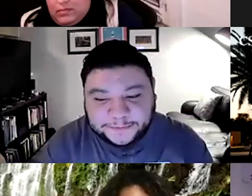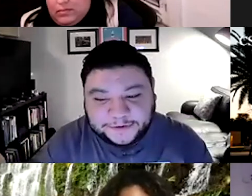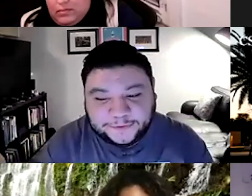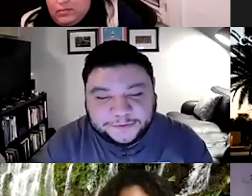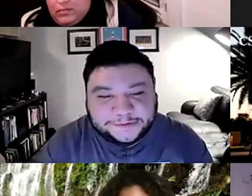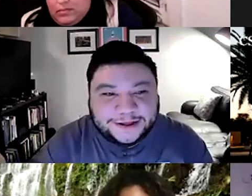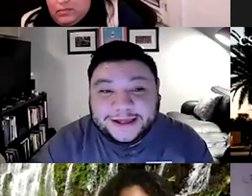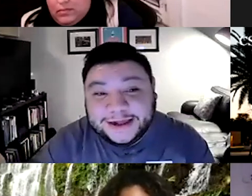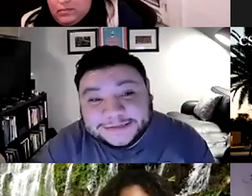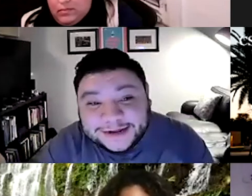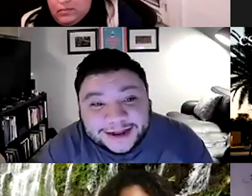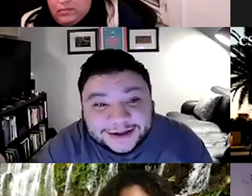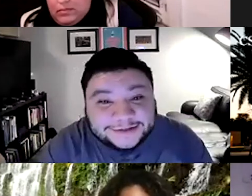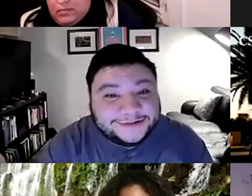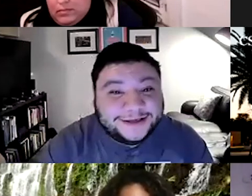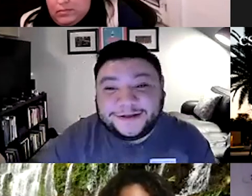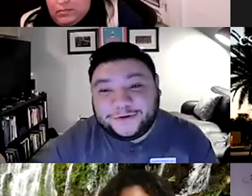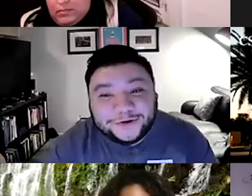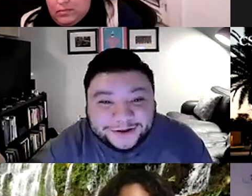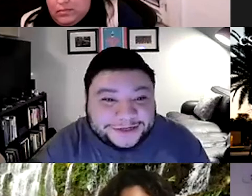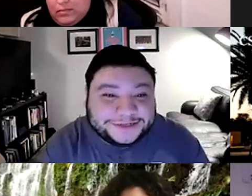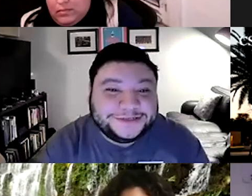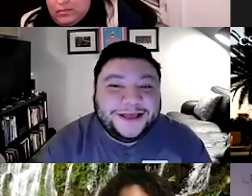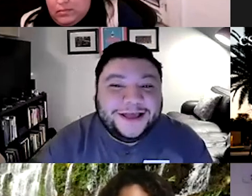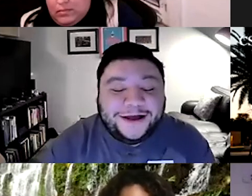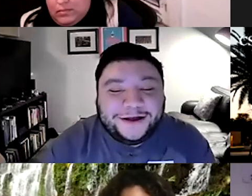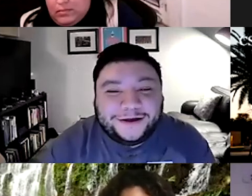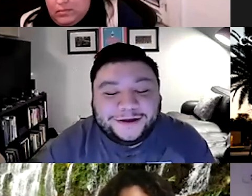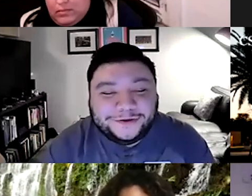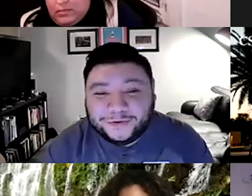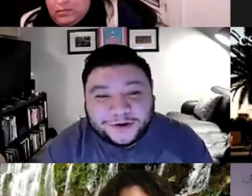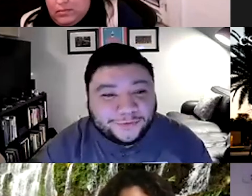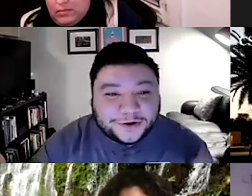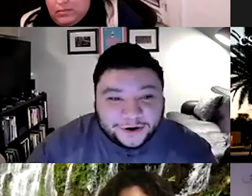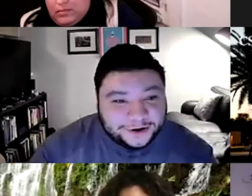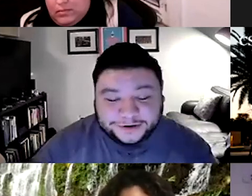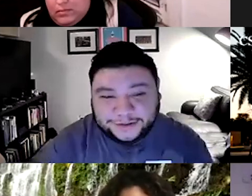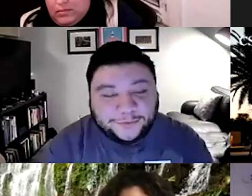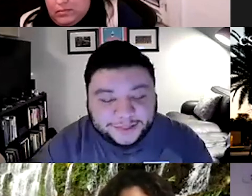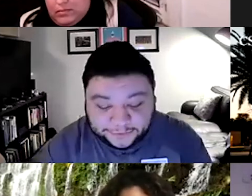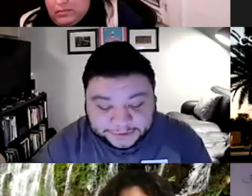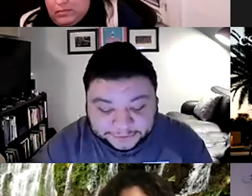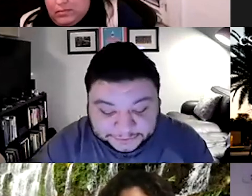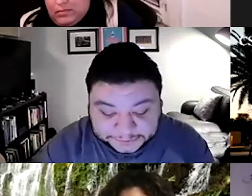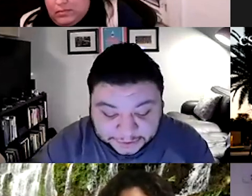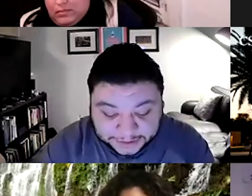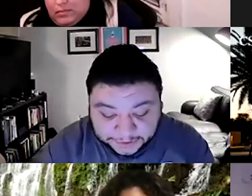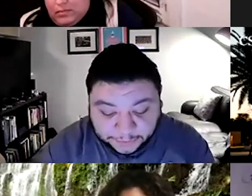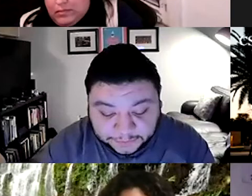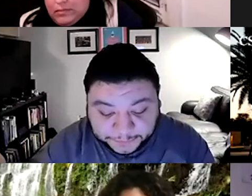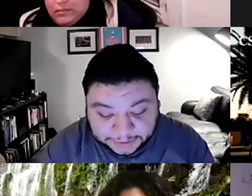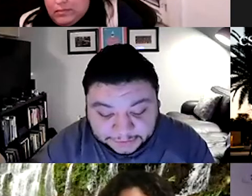my parents were always like, "Échale ganas, like go to college. You don't want to work hard the way that we do." So that